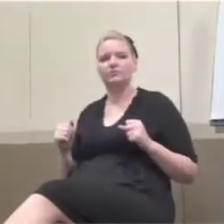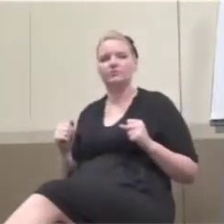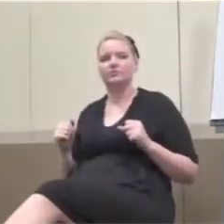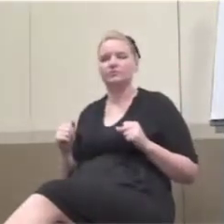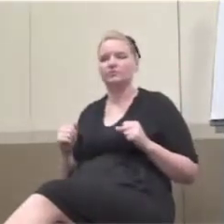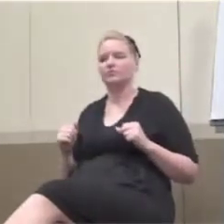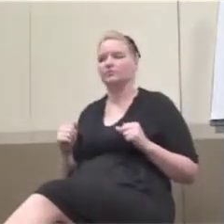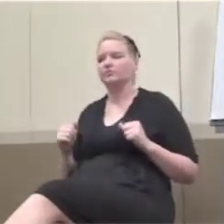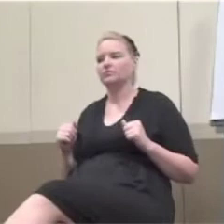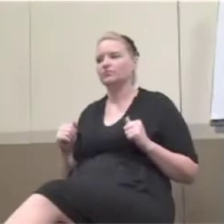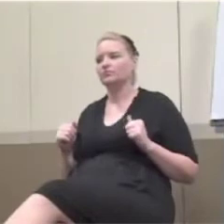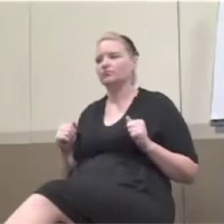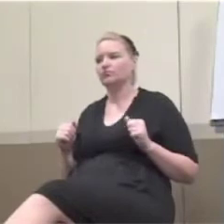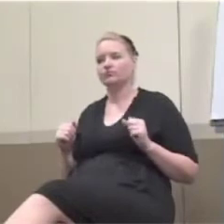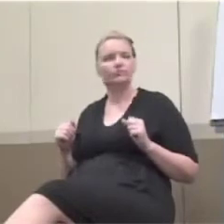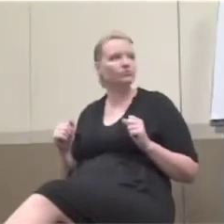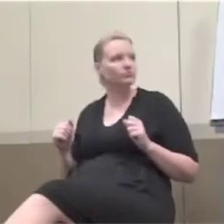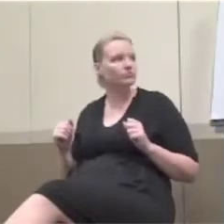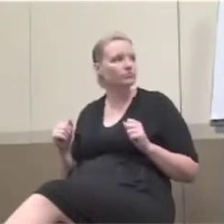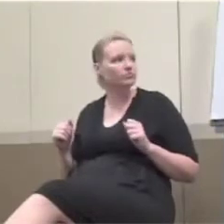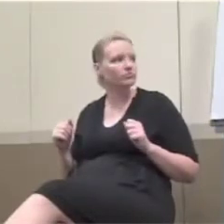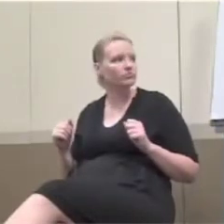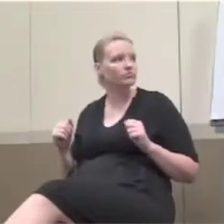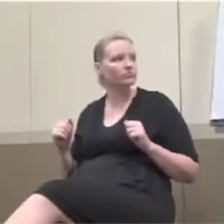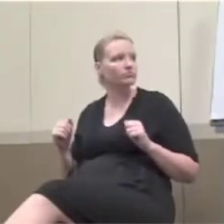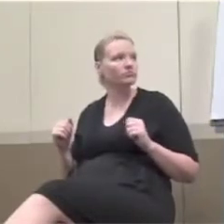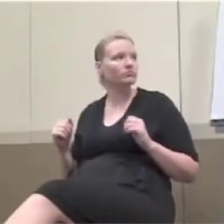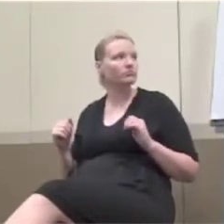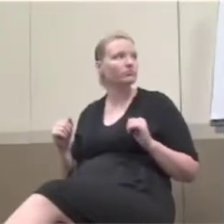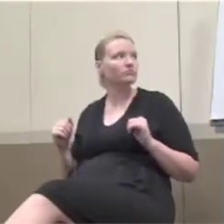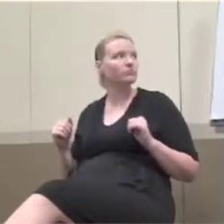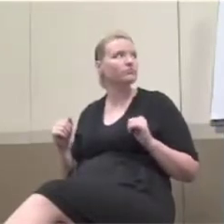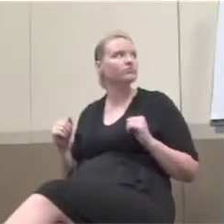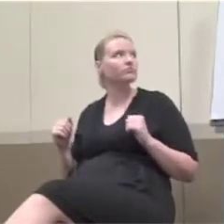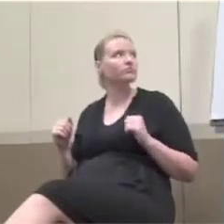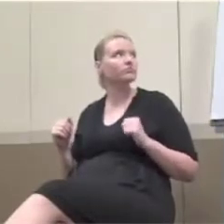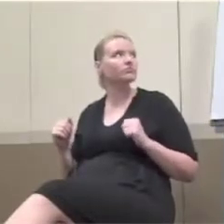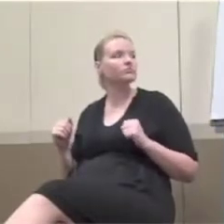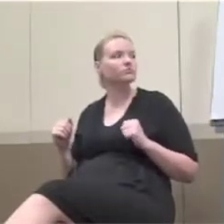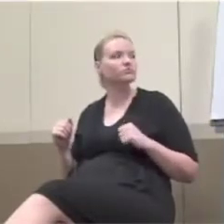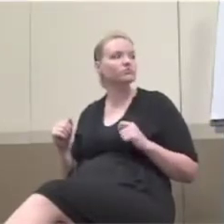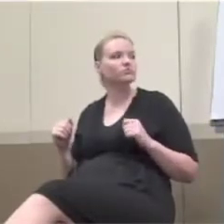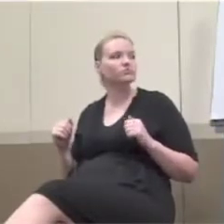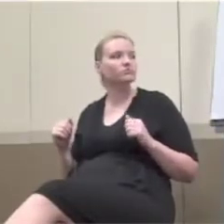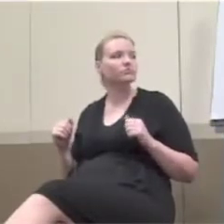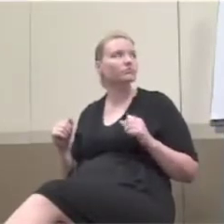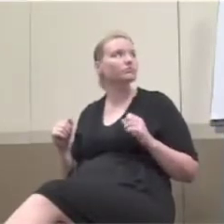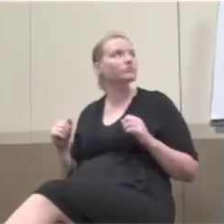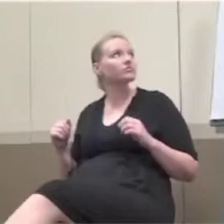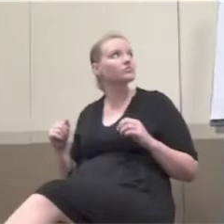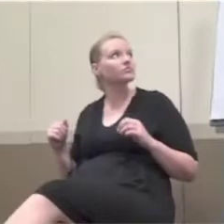magic. Okay. How are we on time here? Okay.